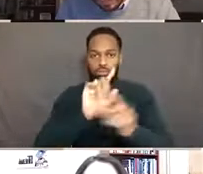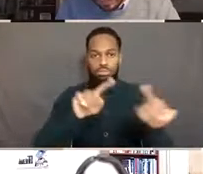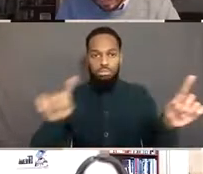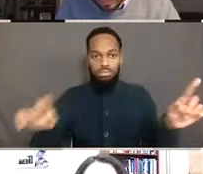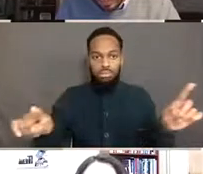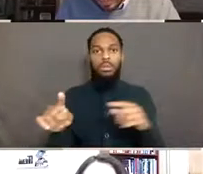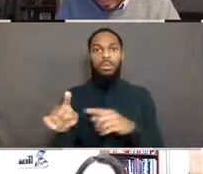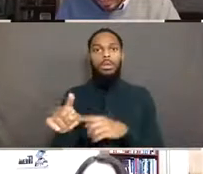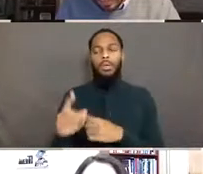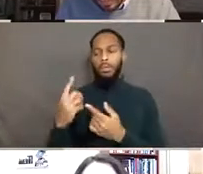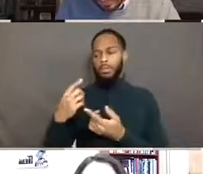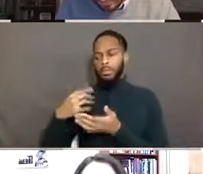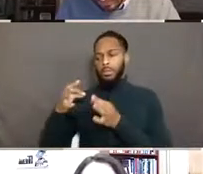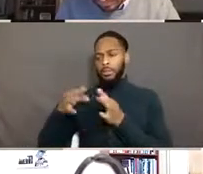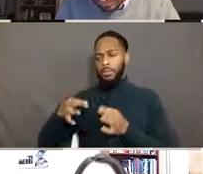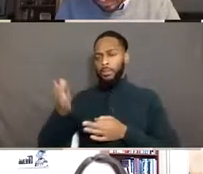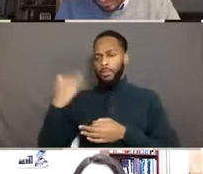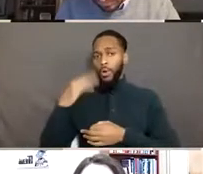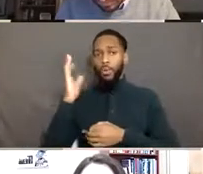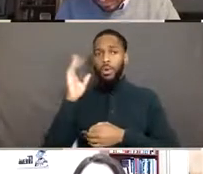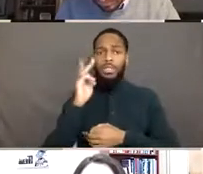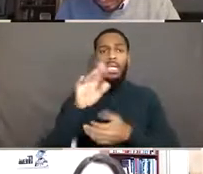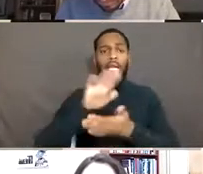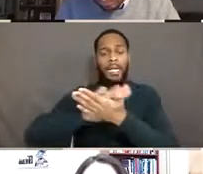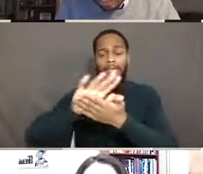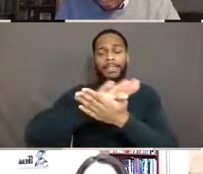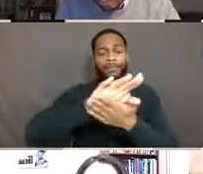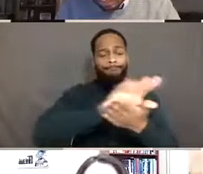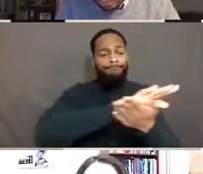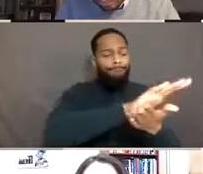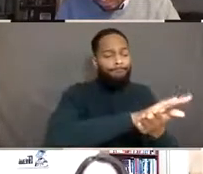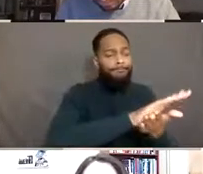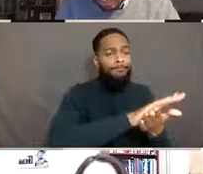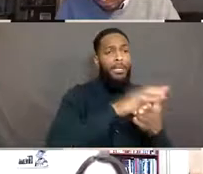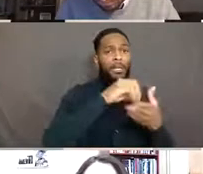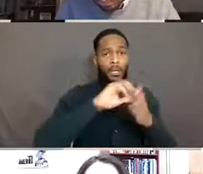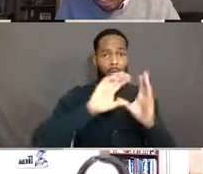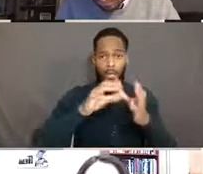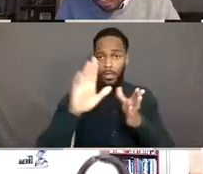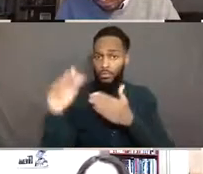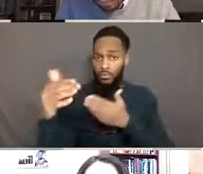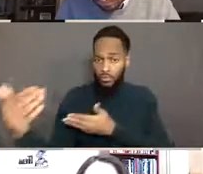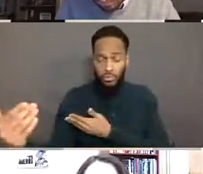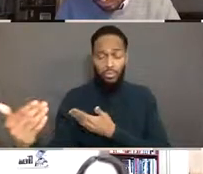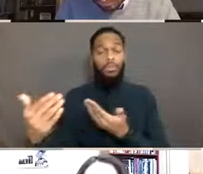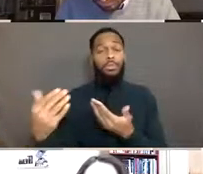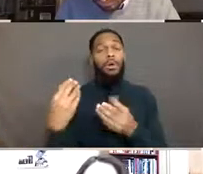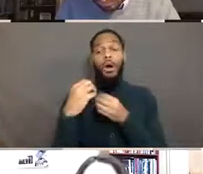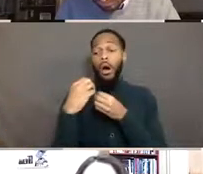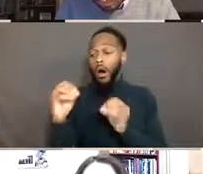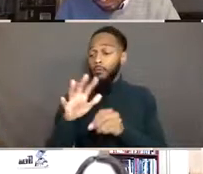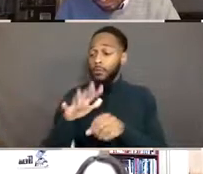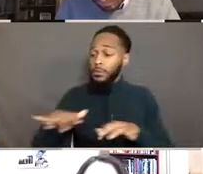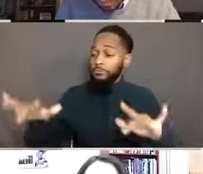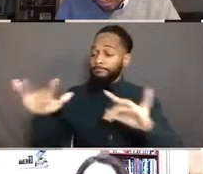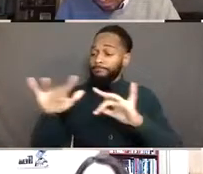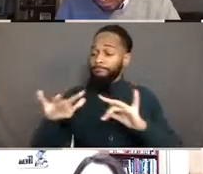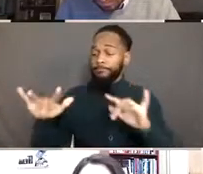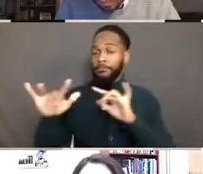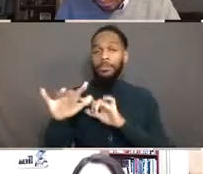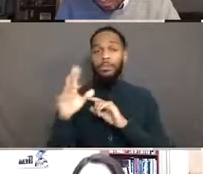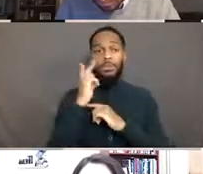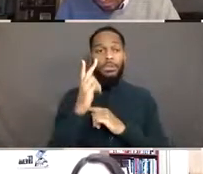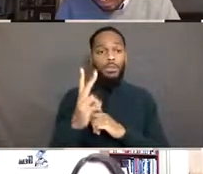Superintendent Buettner, you'll see regular cleaning and sanitizing in classrooms, office spaces, the availability of